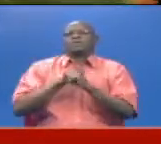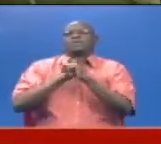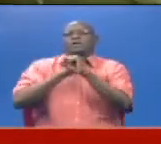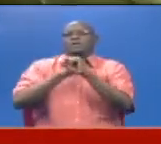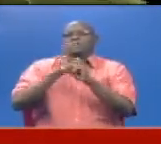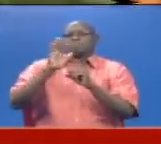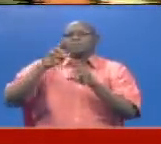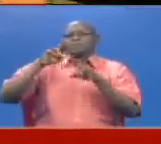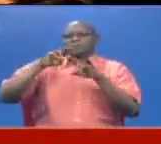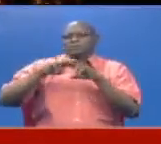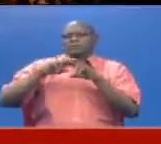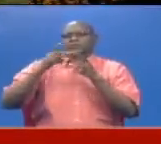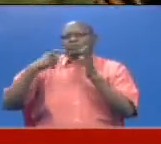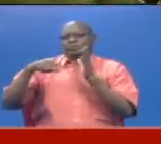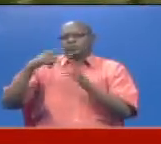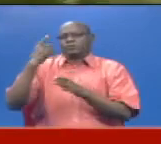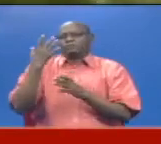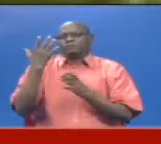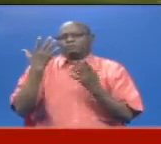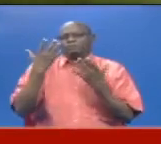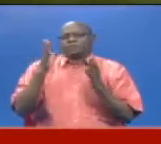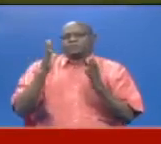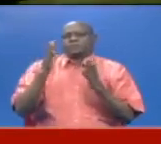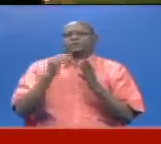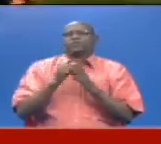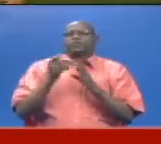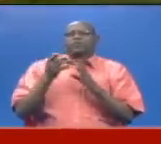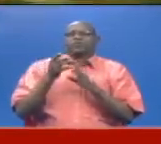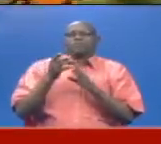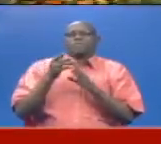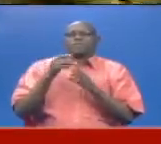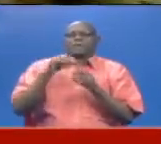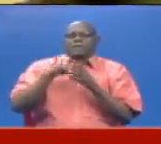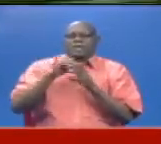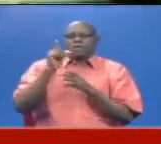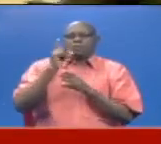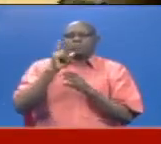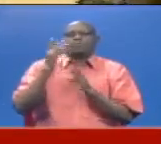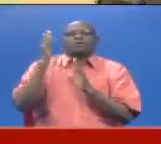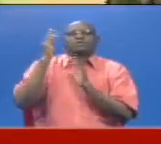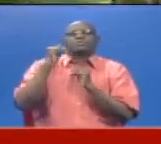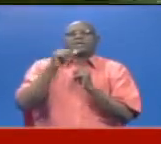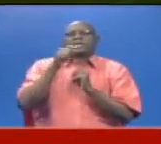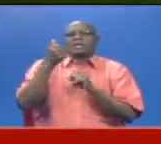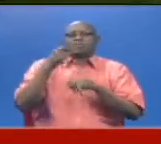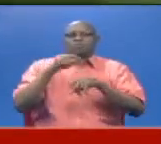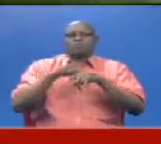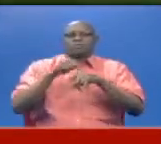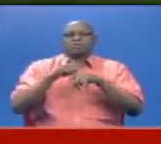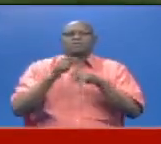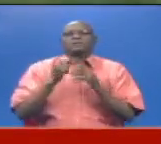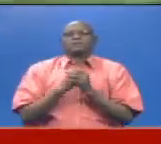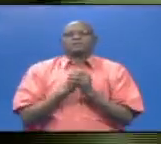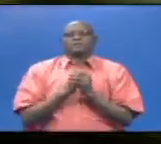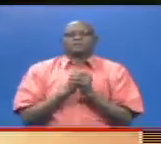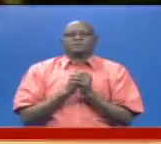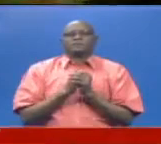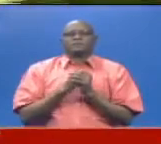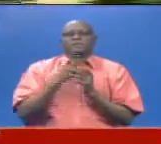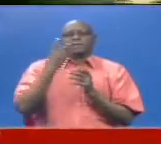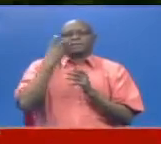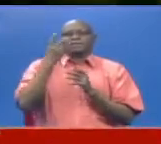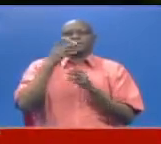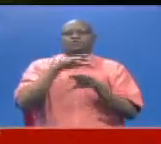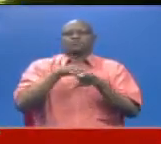her seat as woman rep of Nairobi. So we're expecting at any moment, and I can see Sifuna, they're